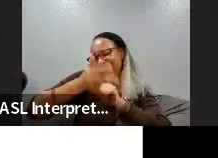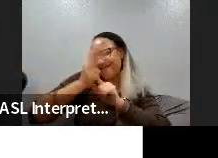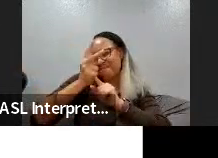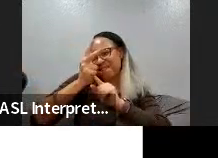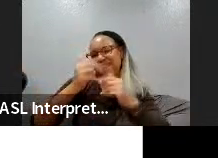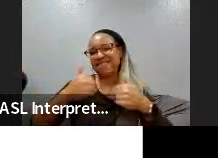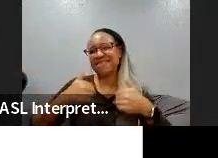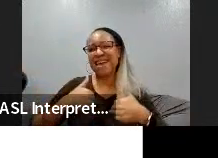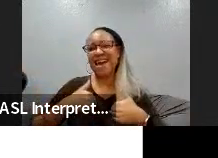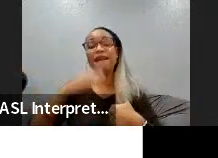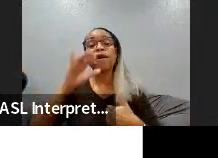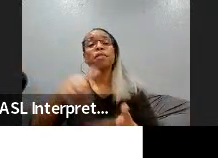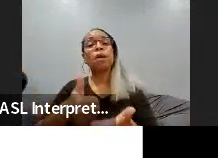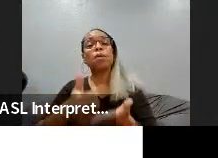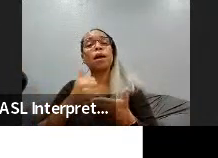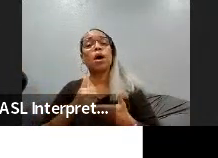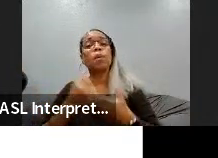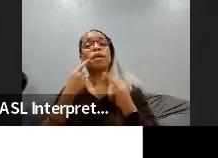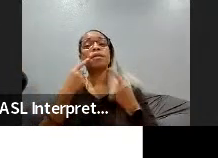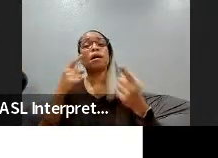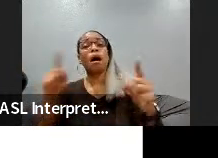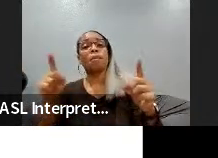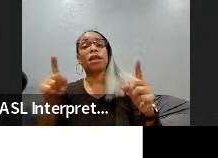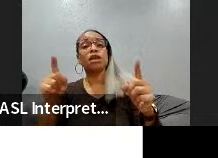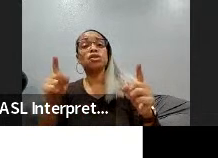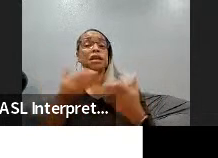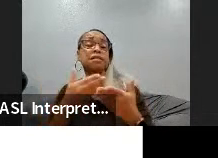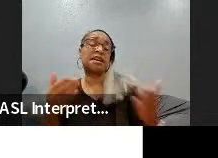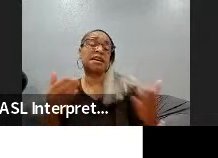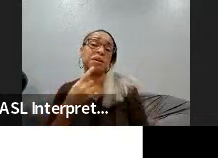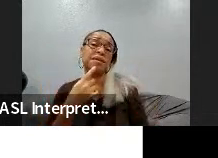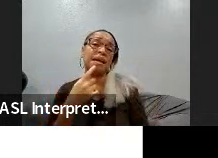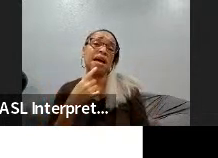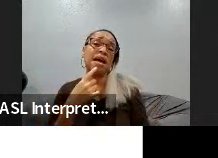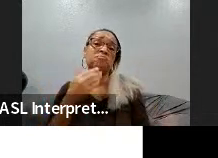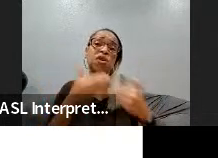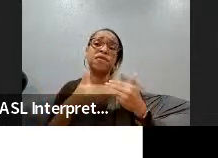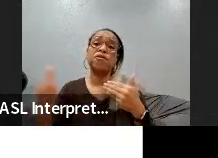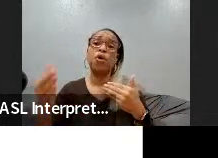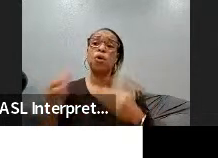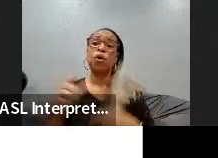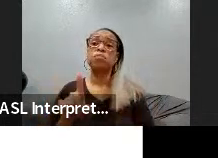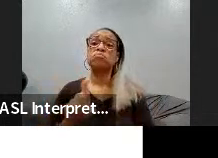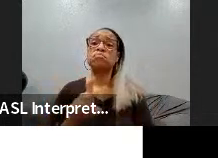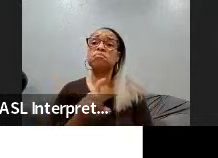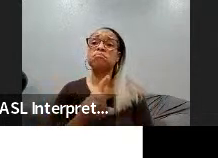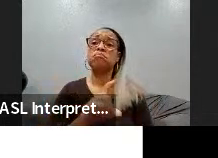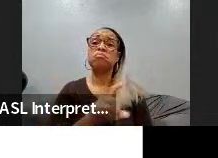help us accomplish some of the things we've mentioned moving forward?